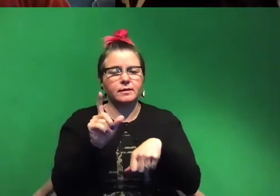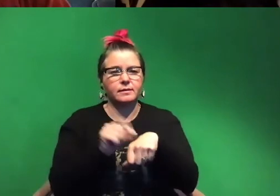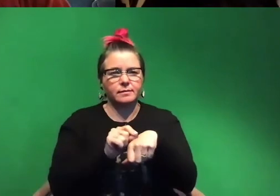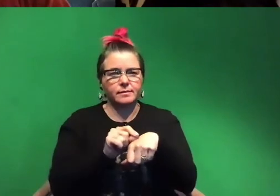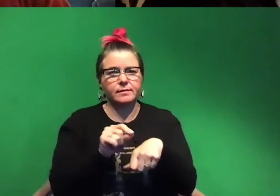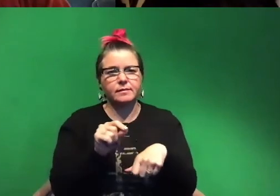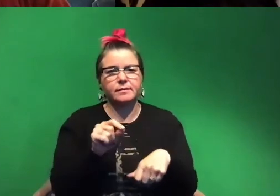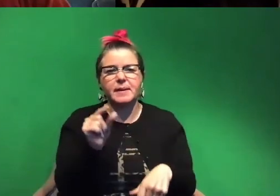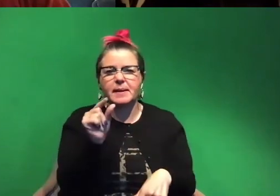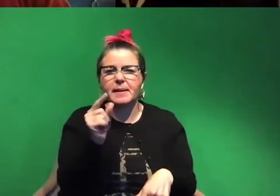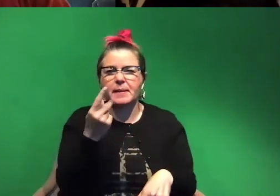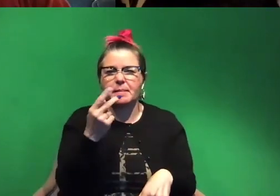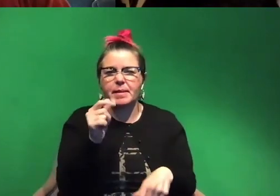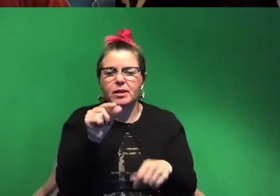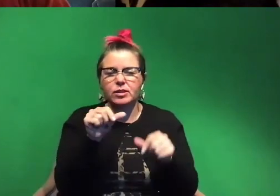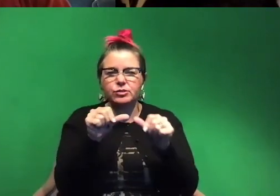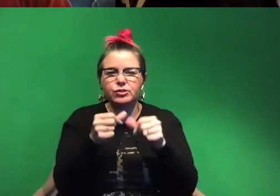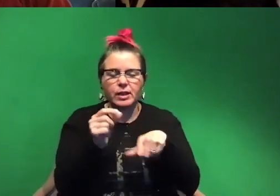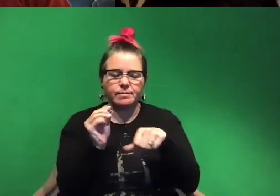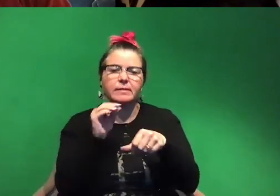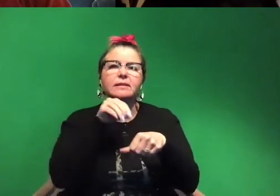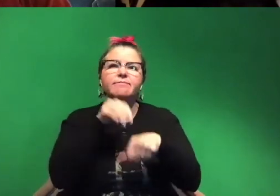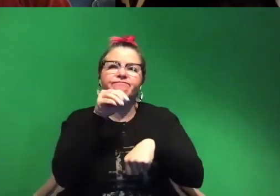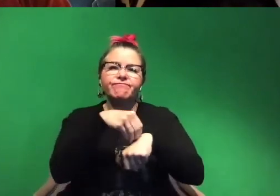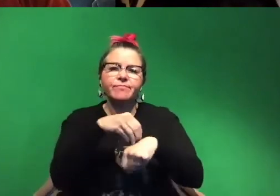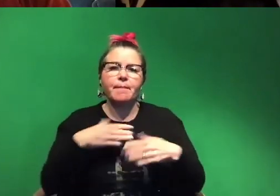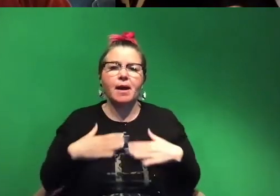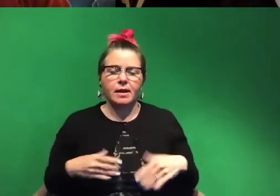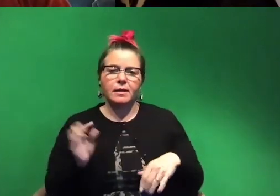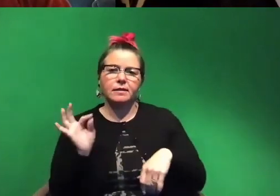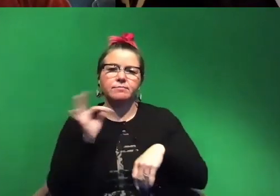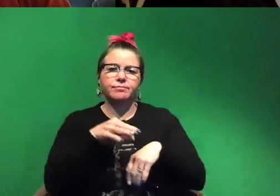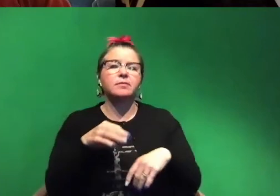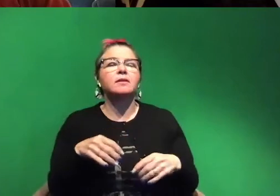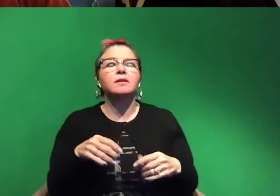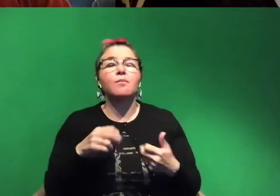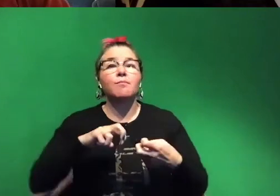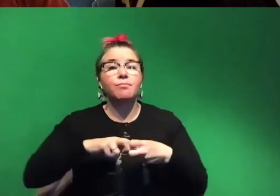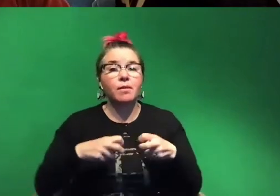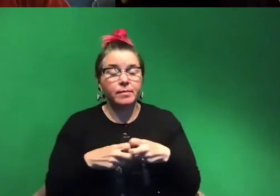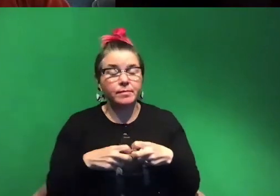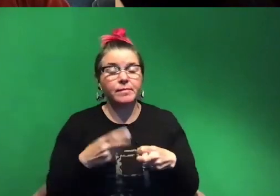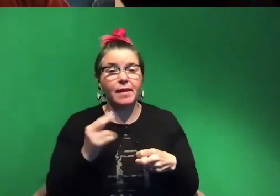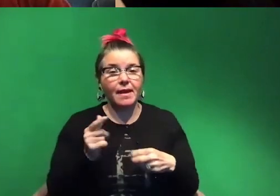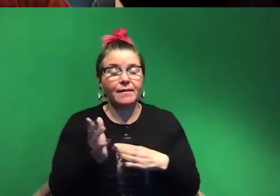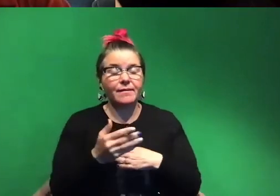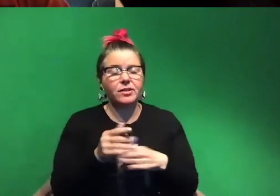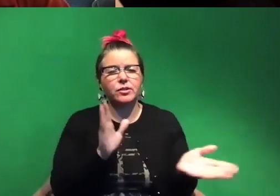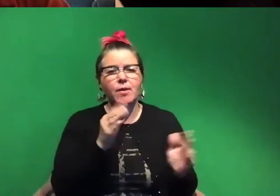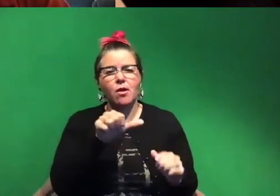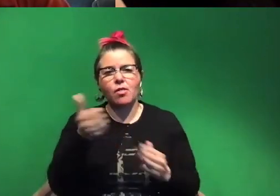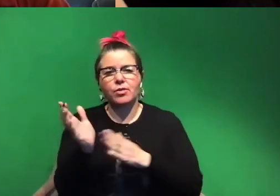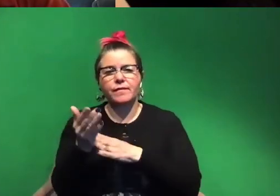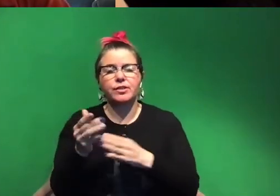little pill-shaped tag into the body. The problem with hagfish compared to being able to tag other types of fish is